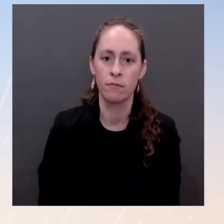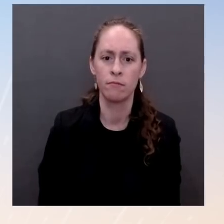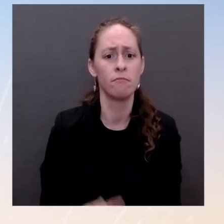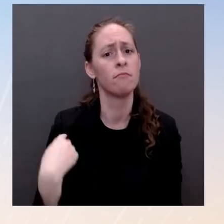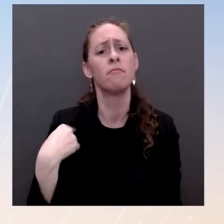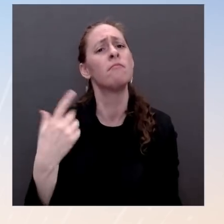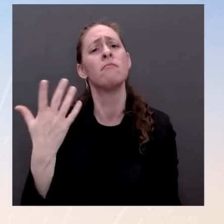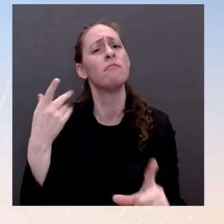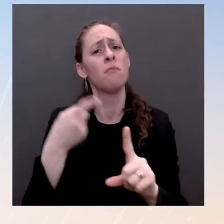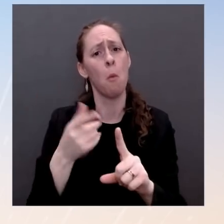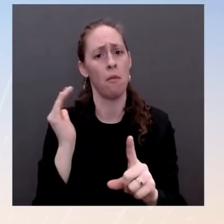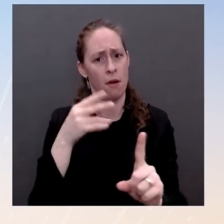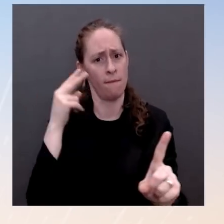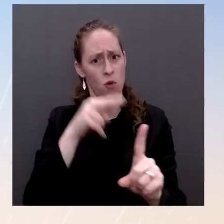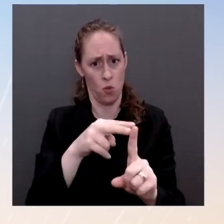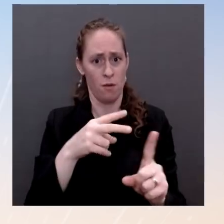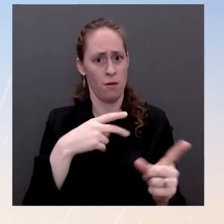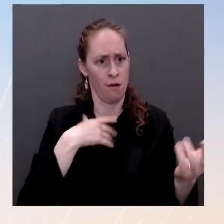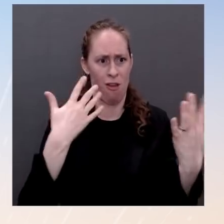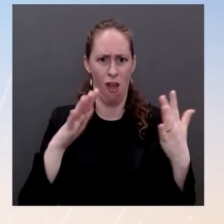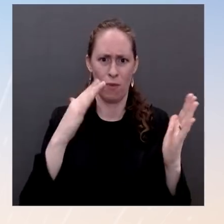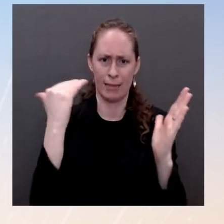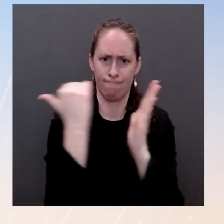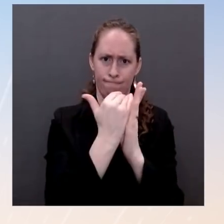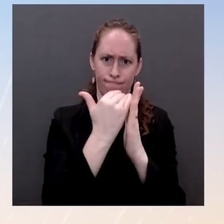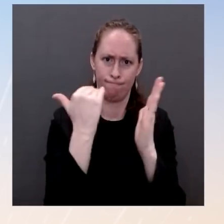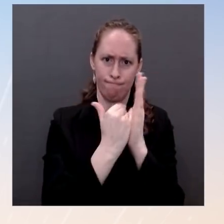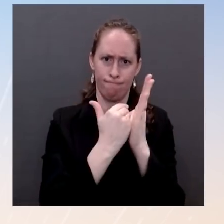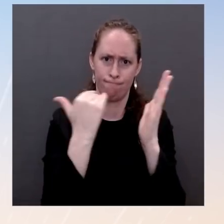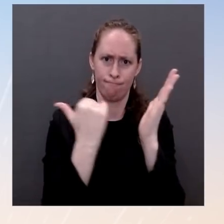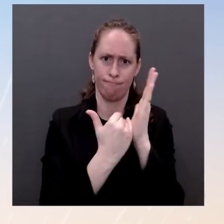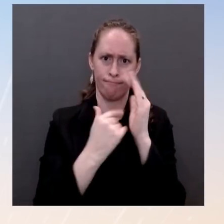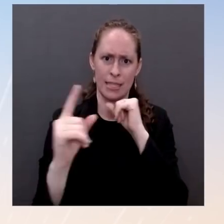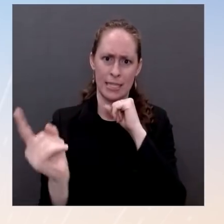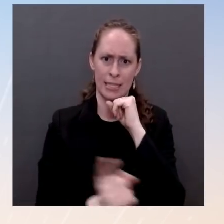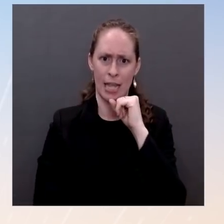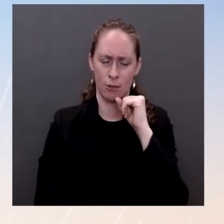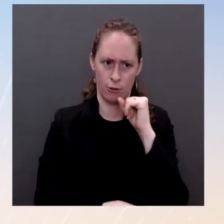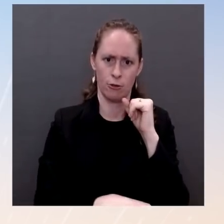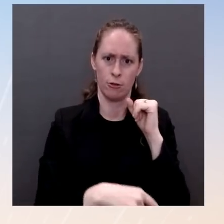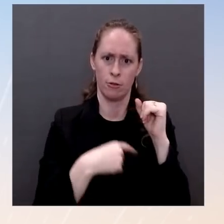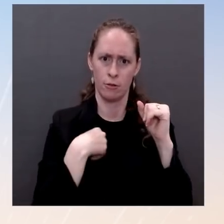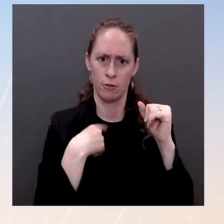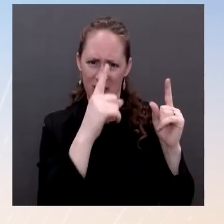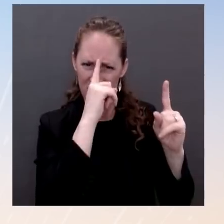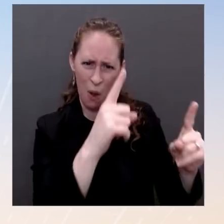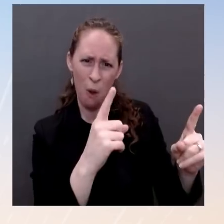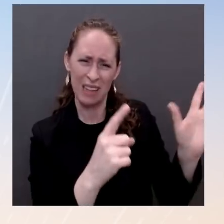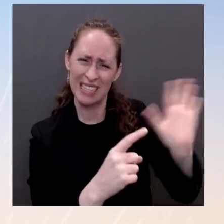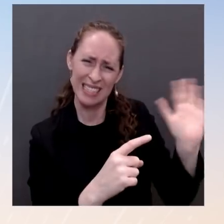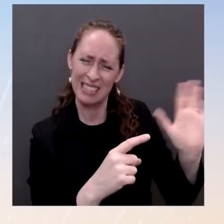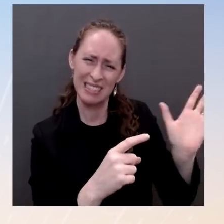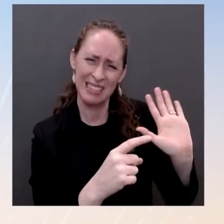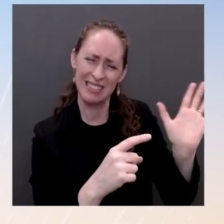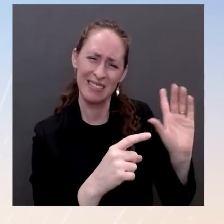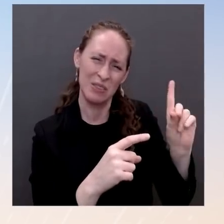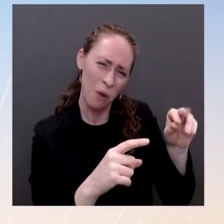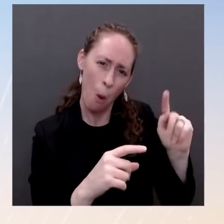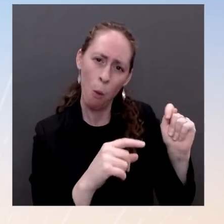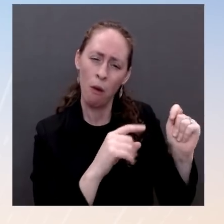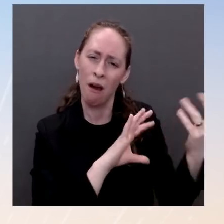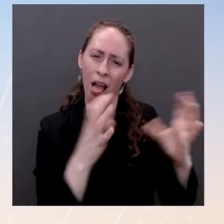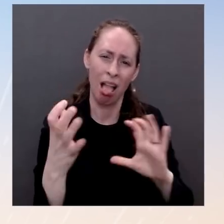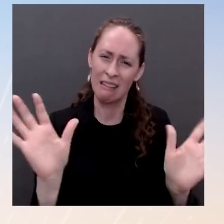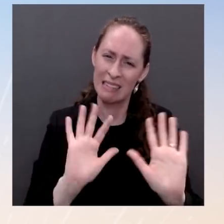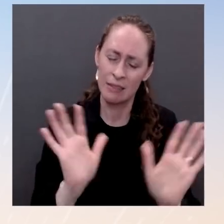be a deterrent. Go ahead, Ken. Jen, the Senate's working on this stopgap funding bill. The deadline